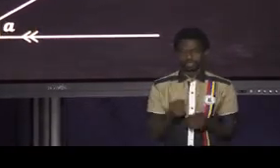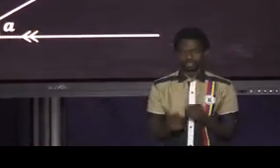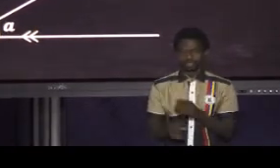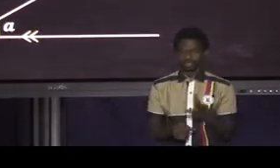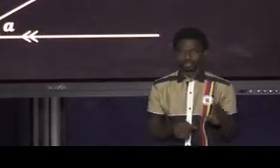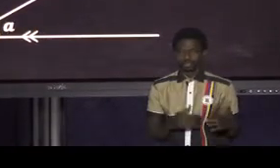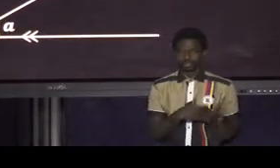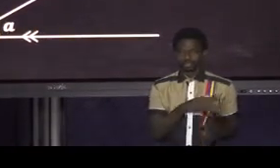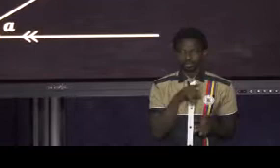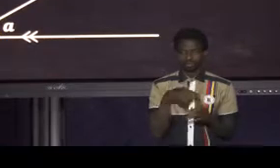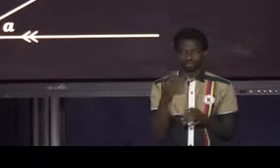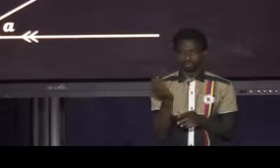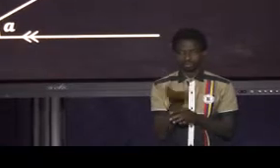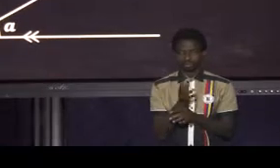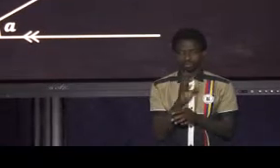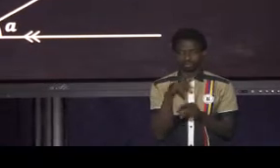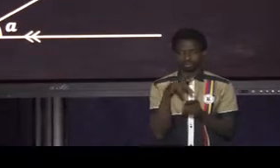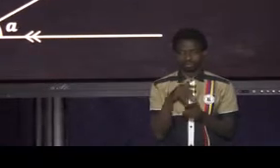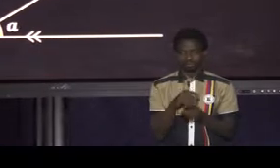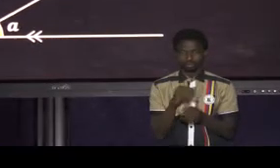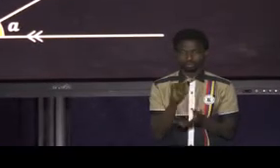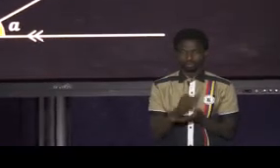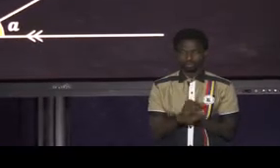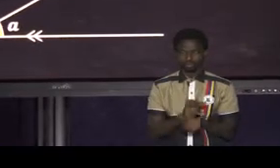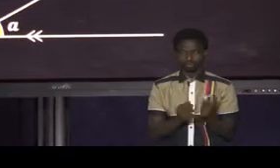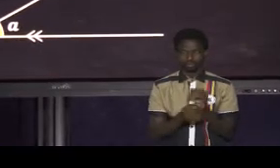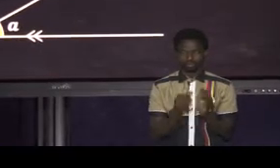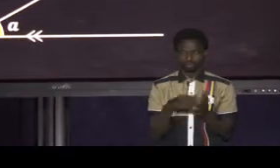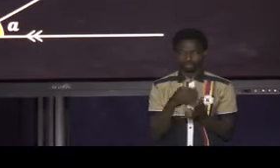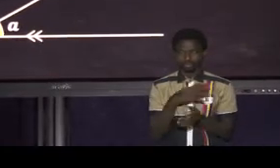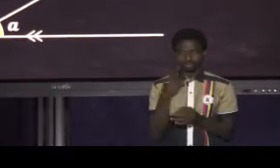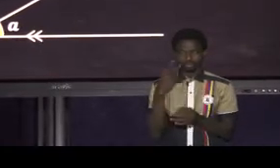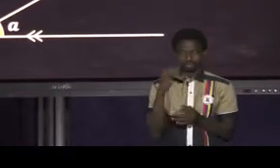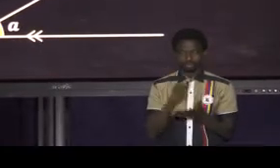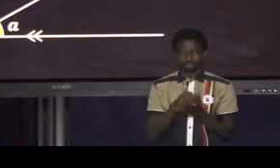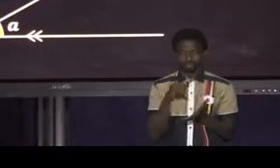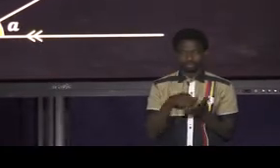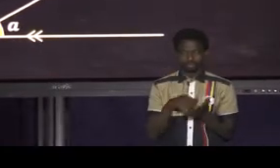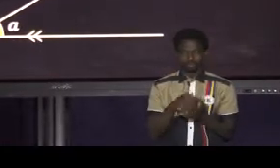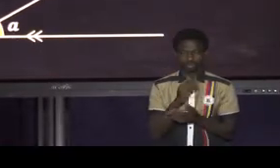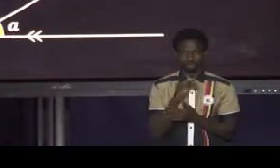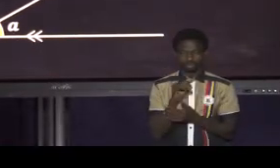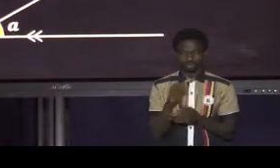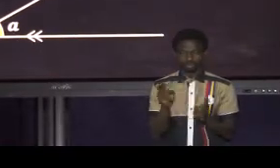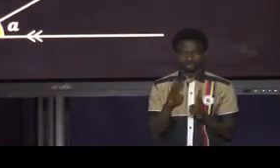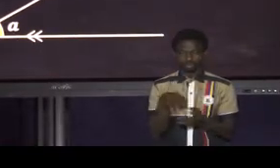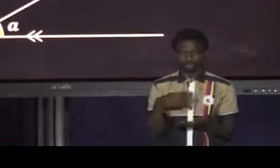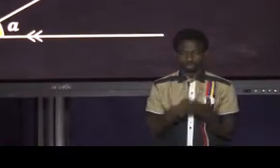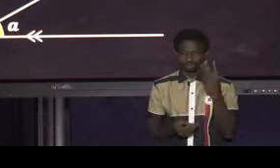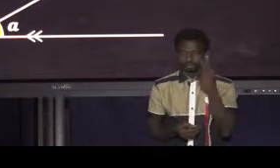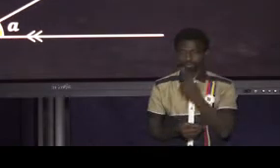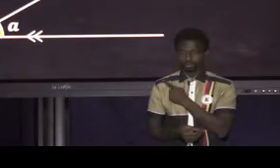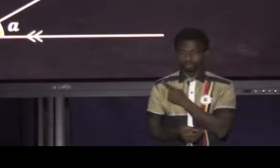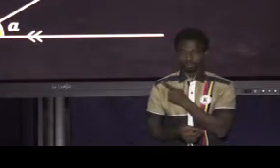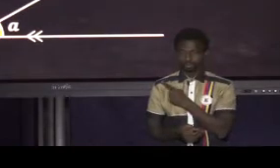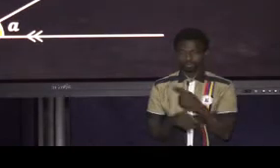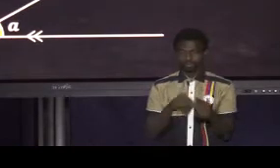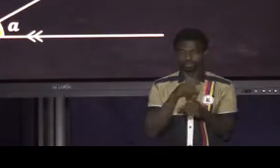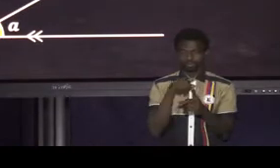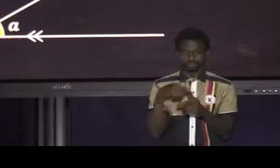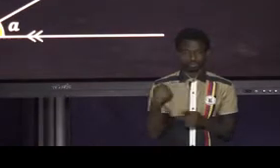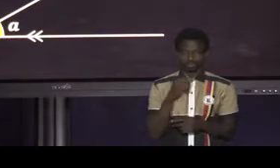side, when you cut off this part, just flip it the other way, and you will see that it fits in nicely right here. But of course, when we